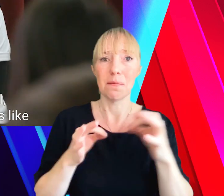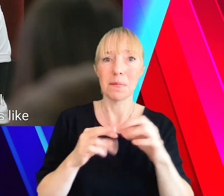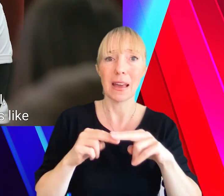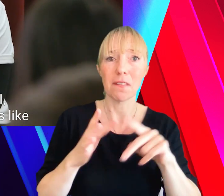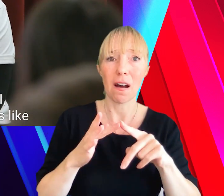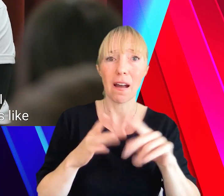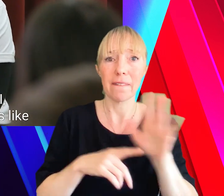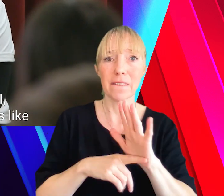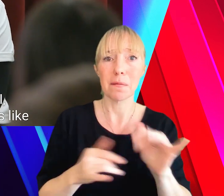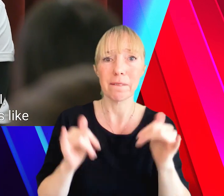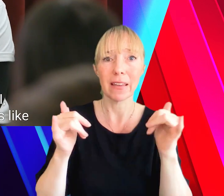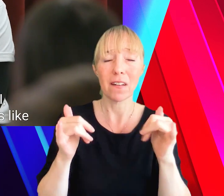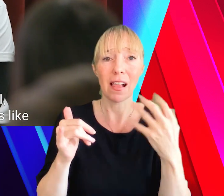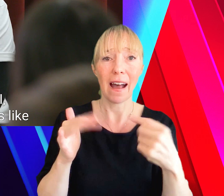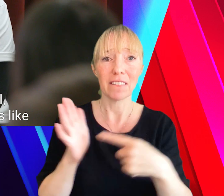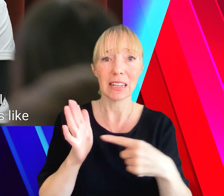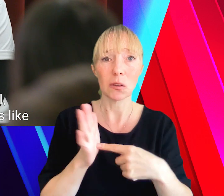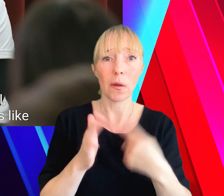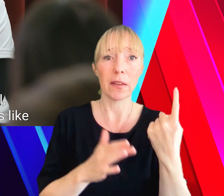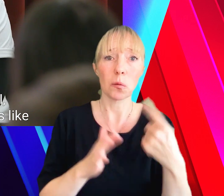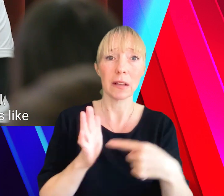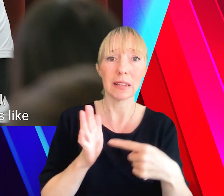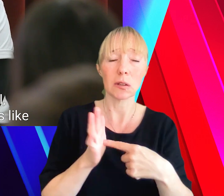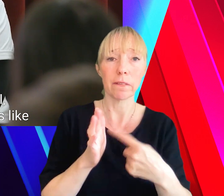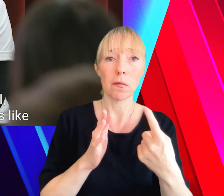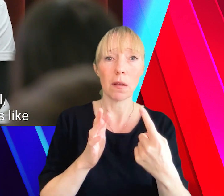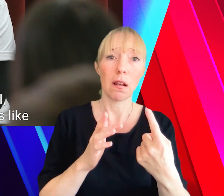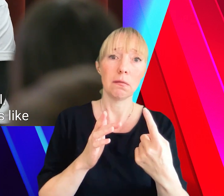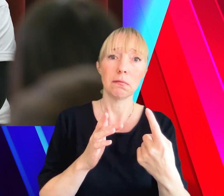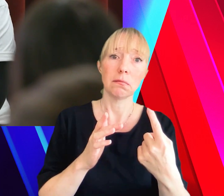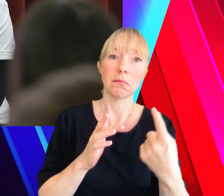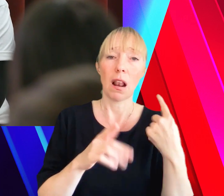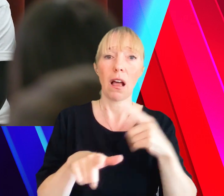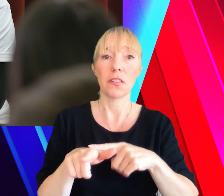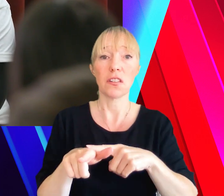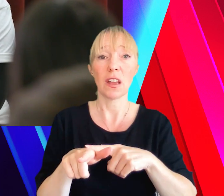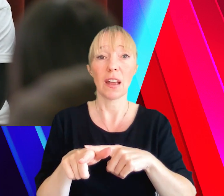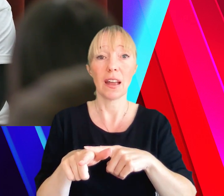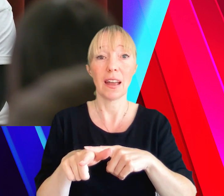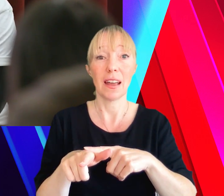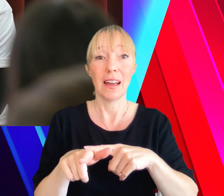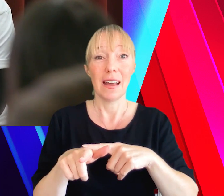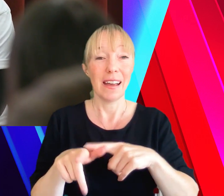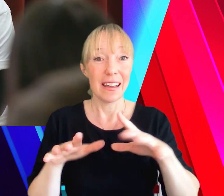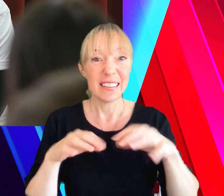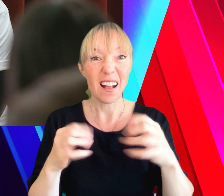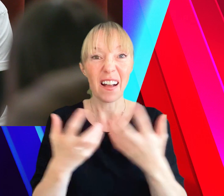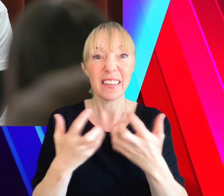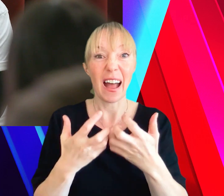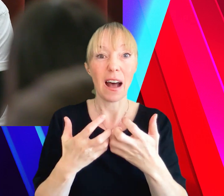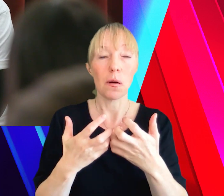raw. And even like the BFI, like the film festival, have a TikTok, and there's like one TikTok from last year, and it begins